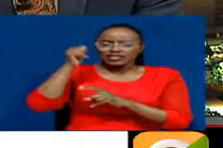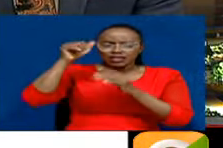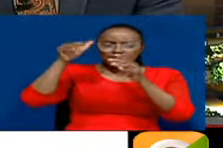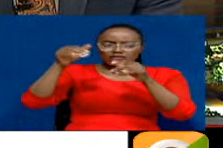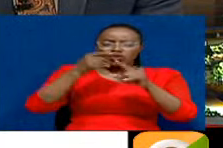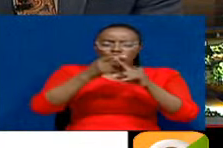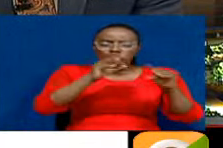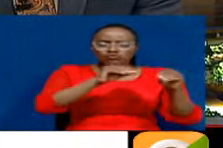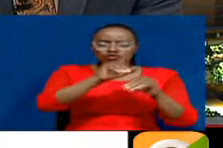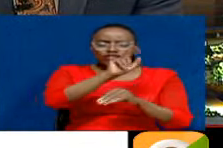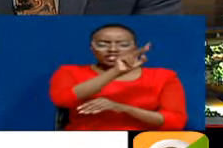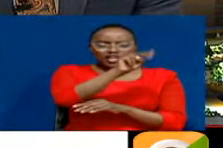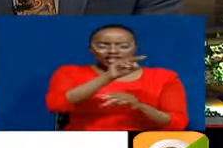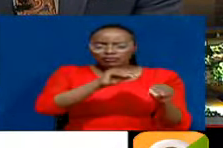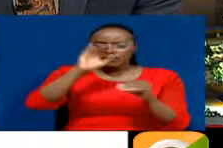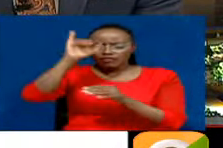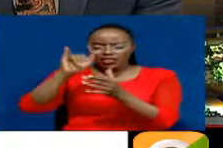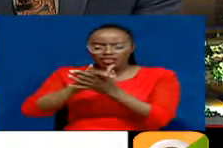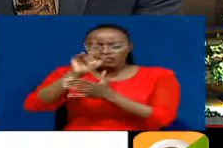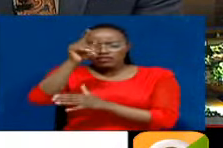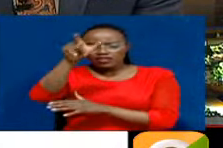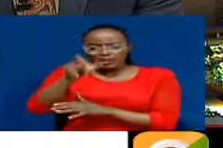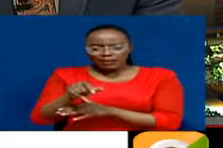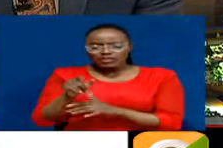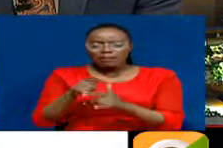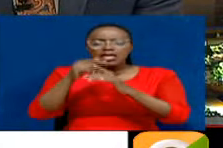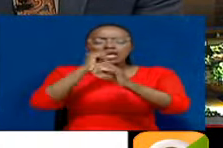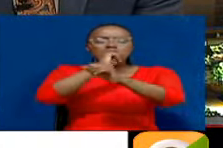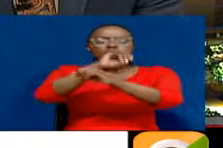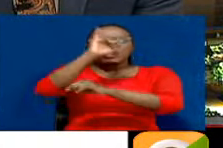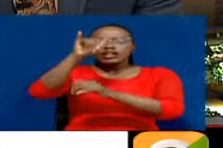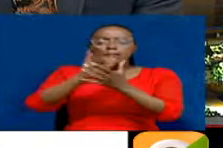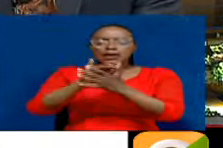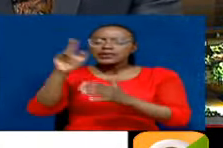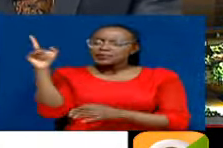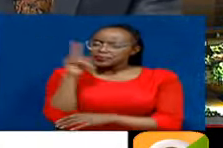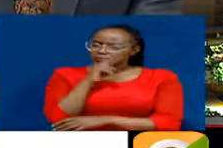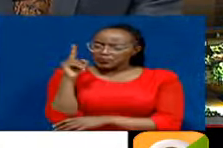said we moved from TNA to Jubilee, I was the first one, and I defended Jubilee